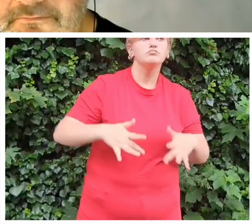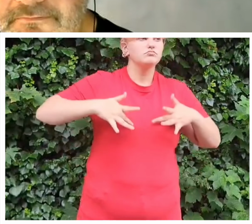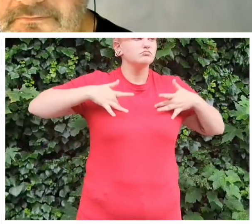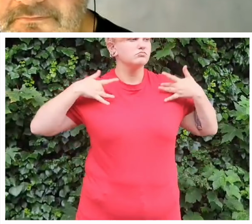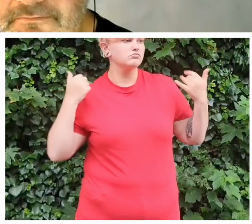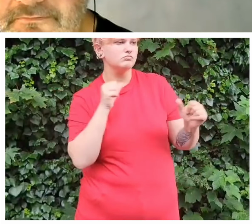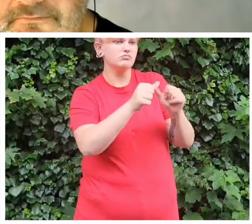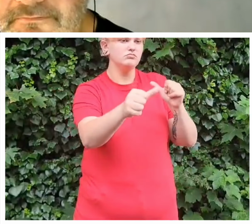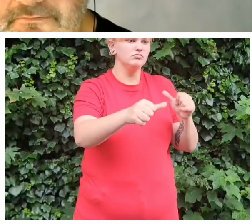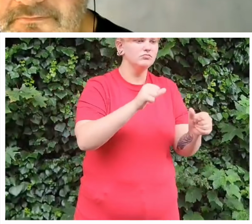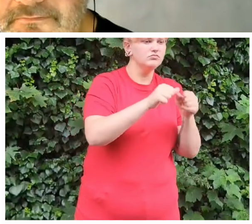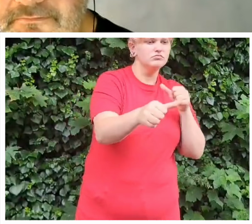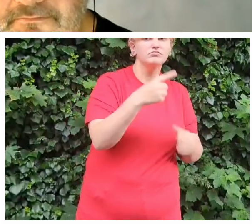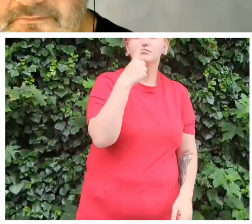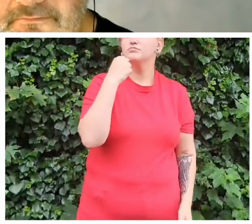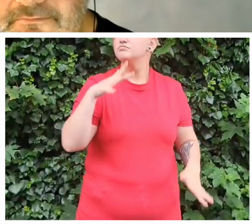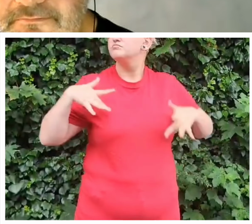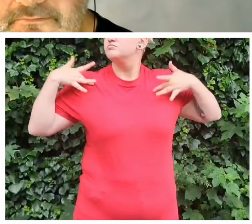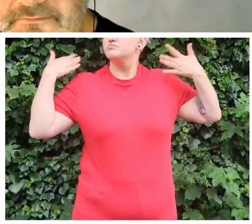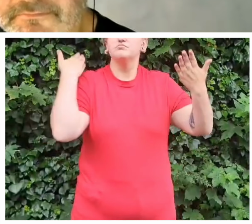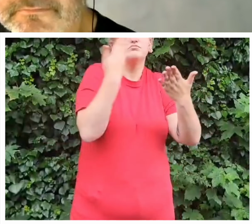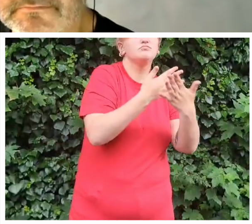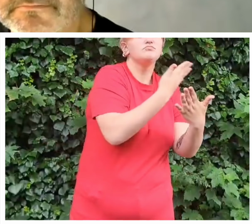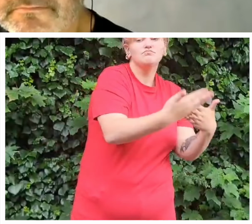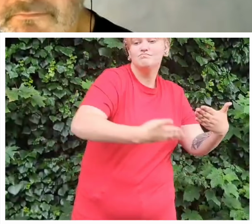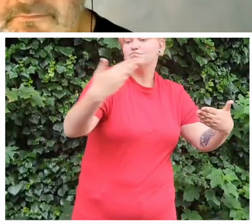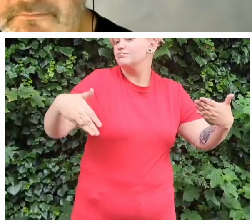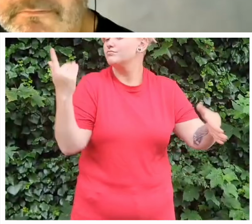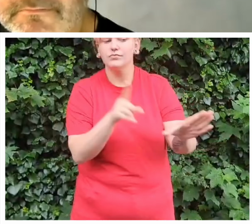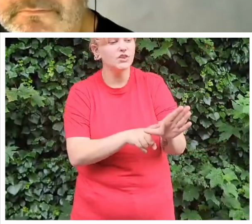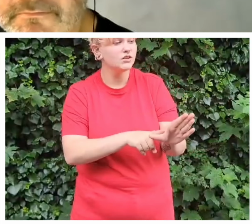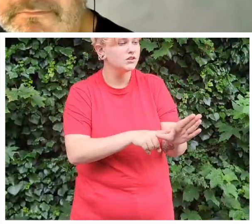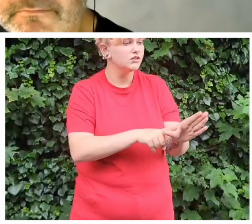feel the best that I've felt for many, many, many years.